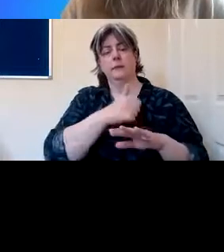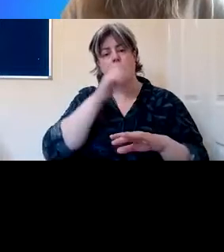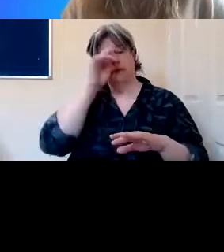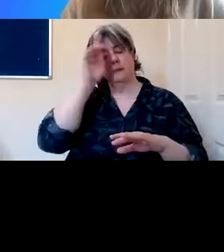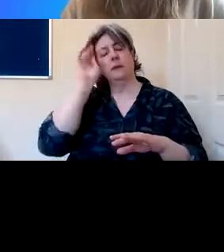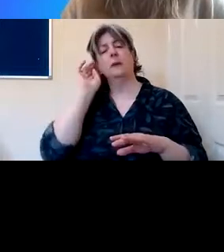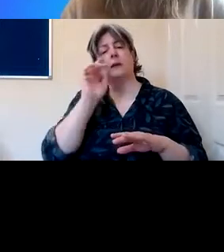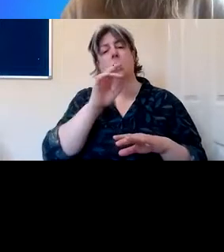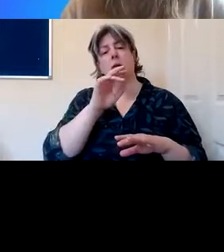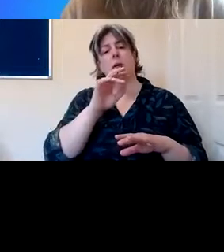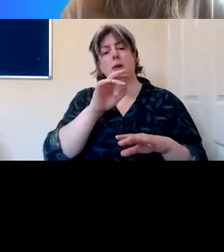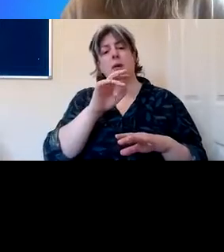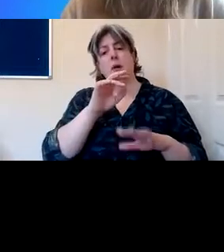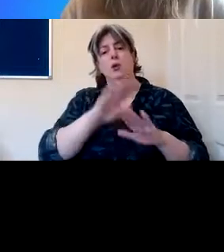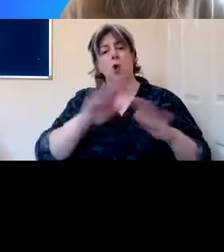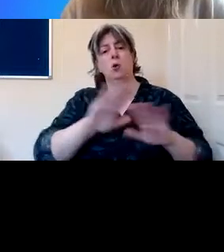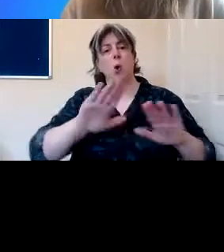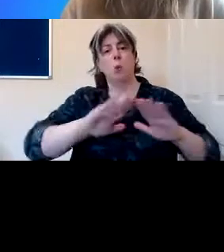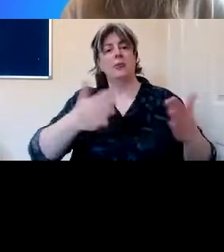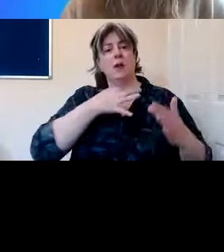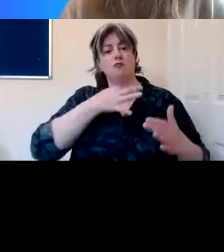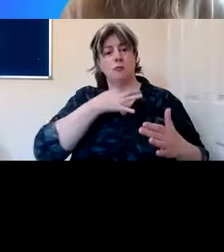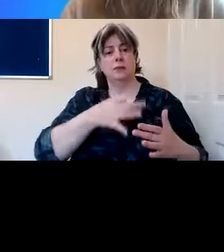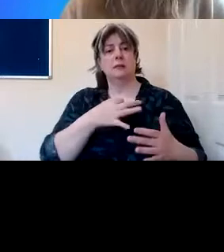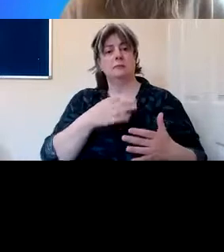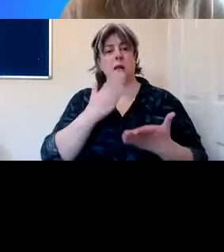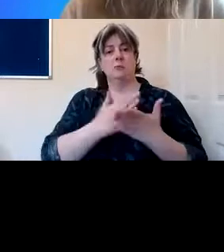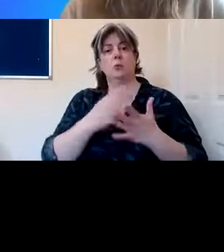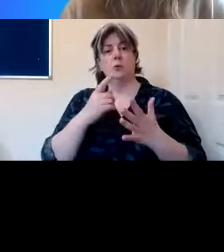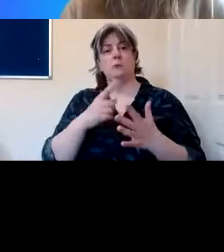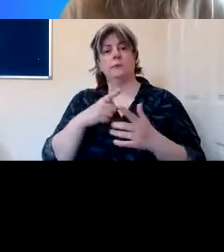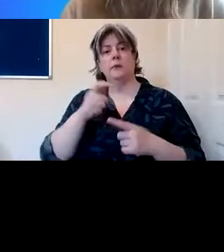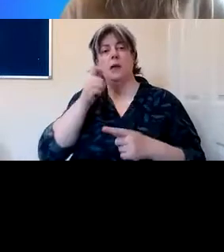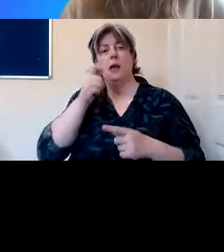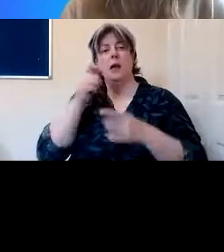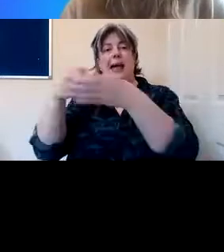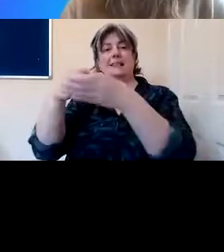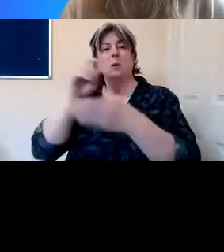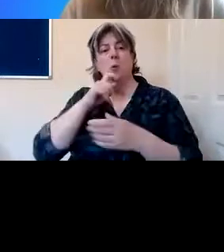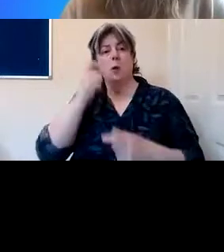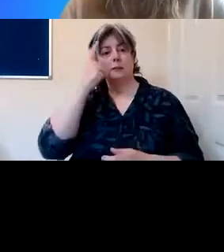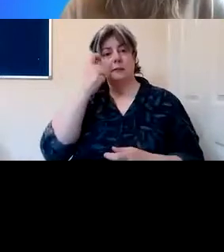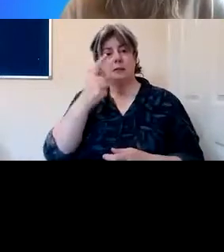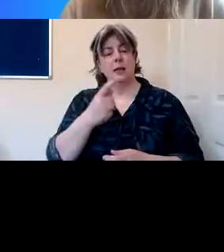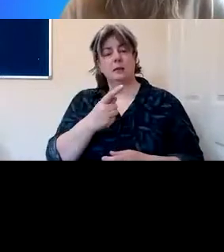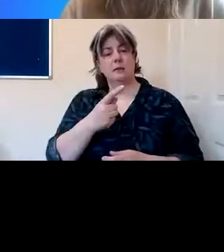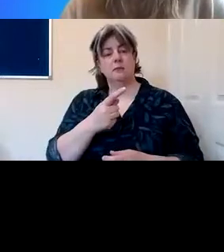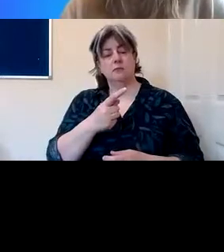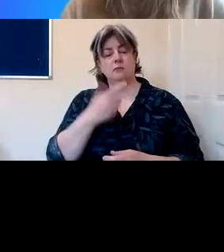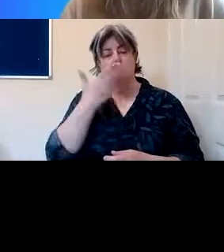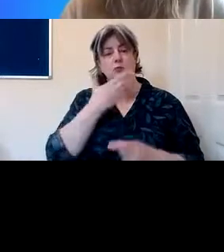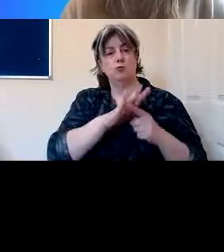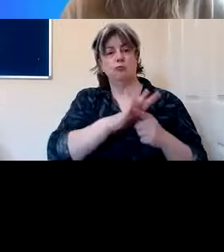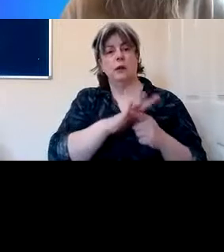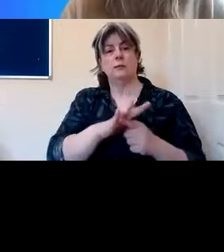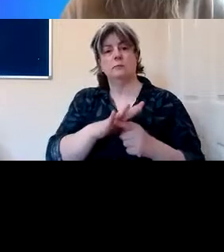So I think we shouldn't do that. And I think we should make sure that ESTIM understands, I'm sure they will, this pressure schools are under, and